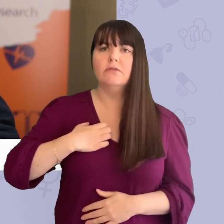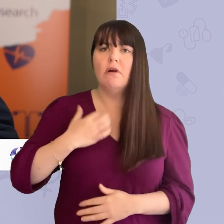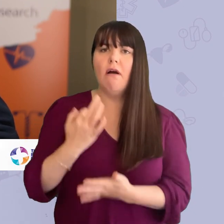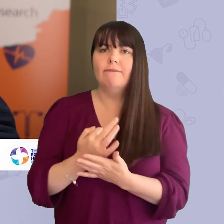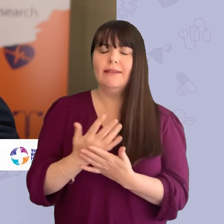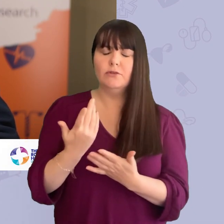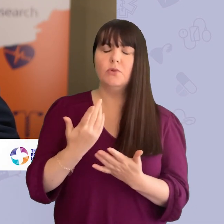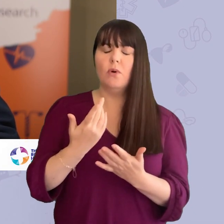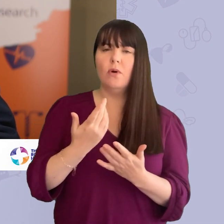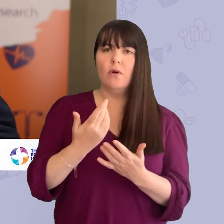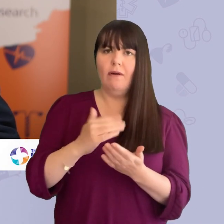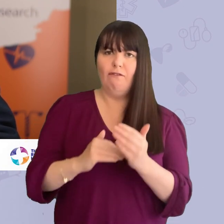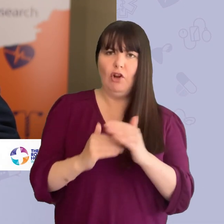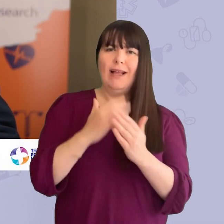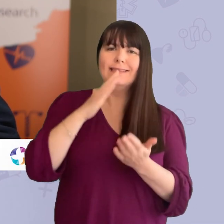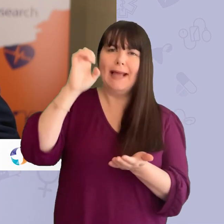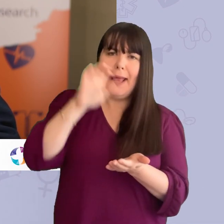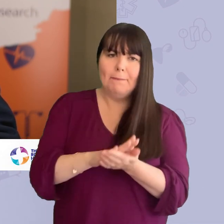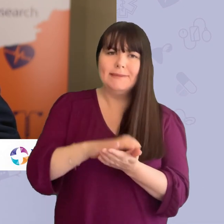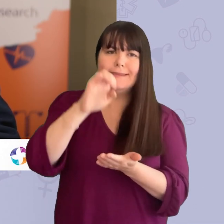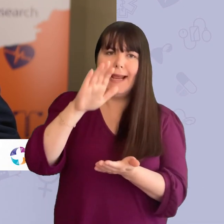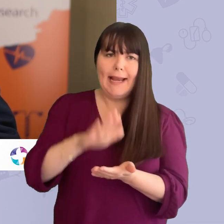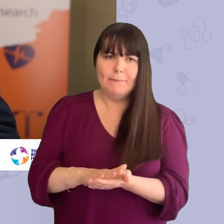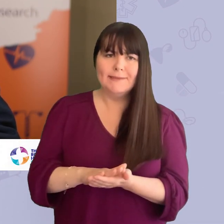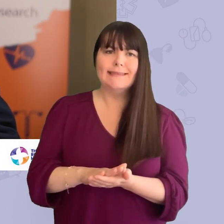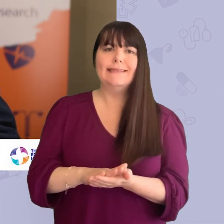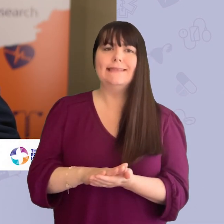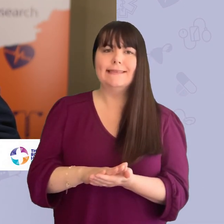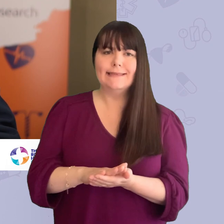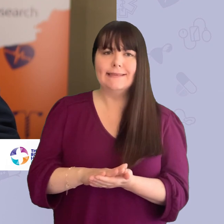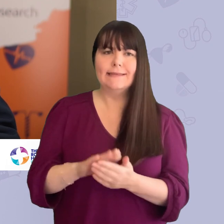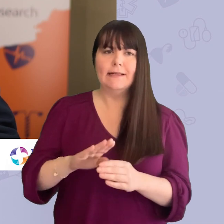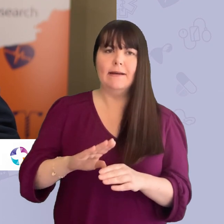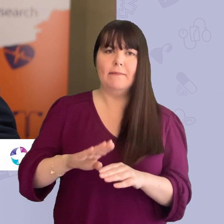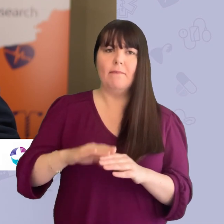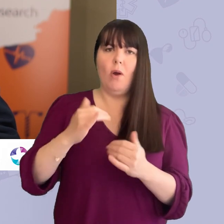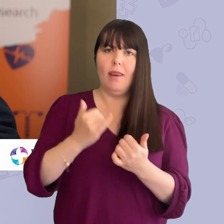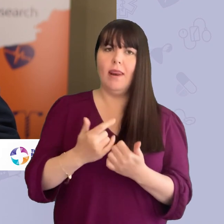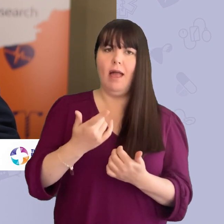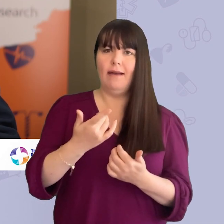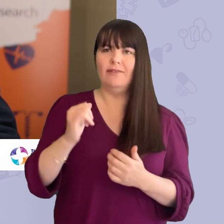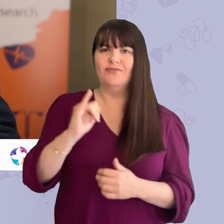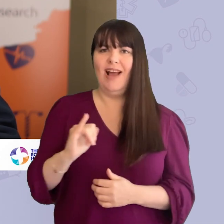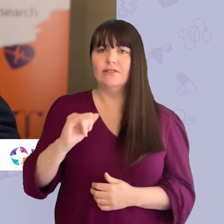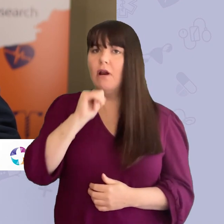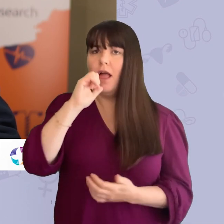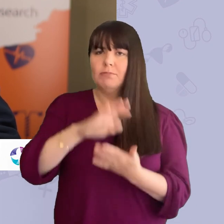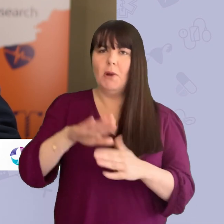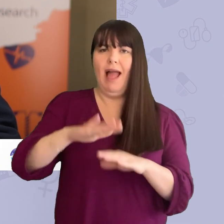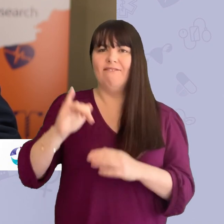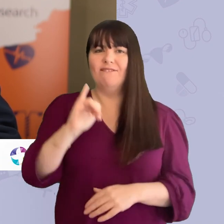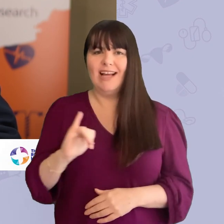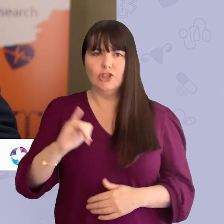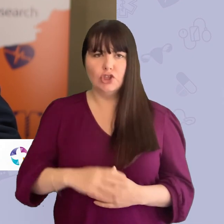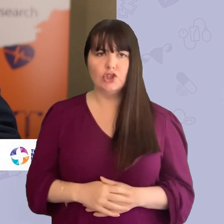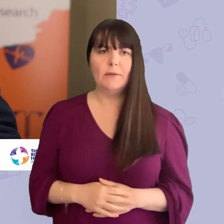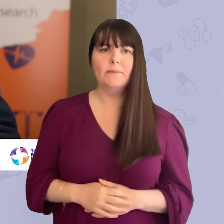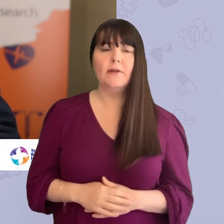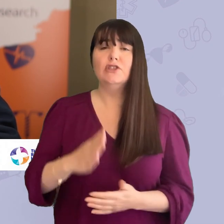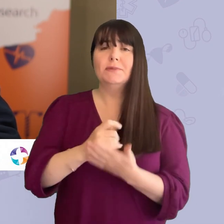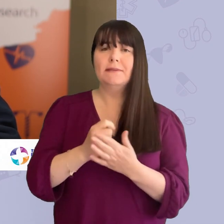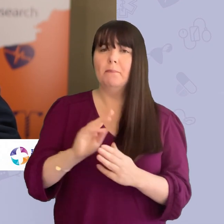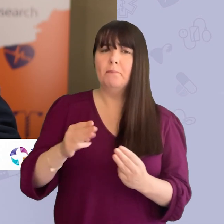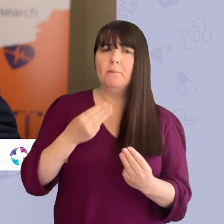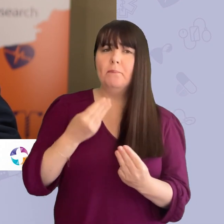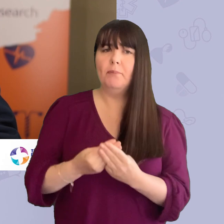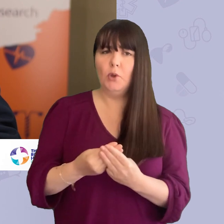regularly. If the bladder is overfilled, it's more likely that you can get an infection there. Sometimes poor personal